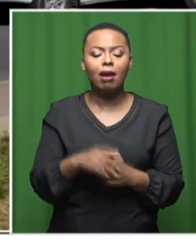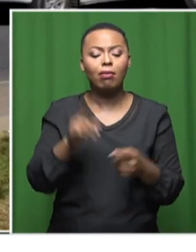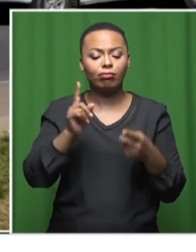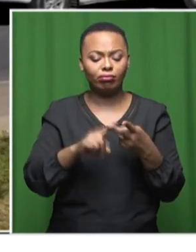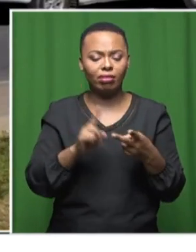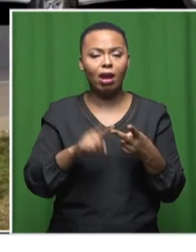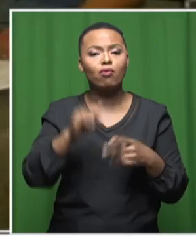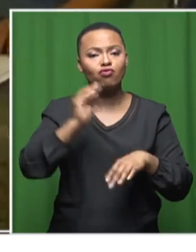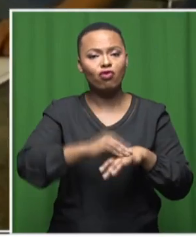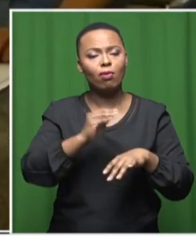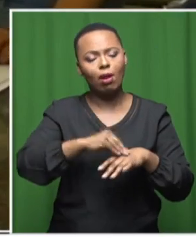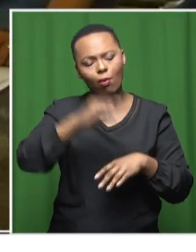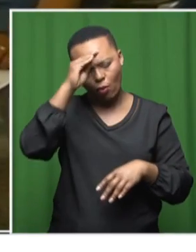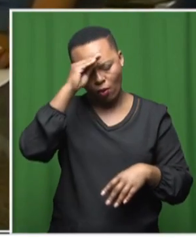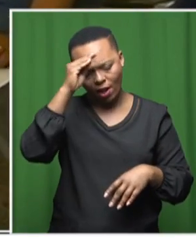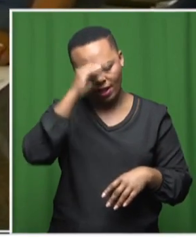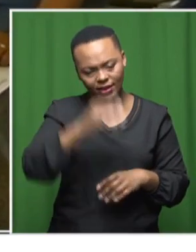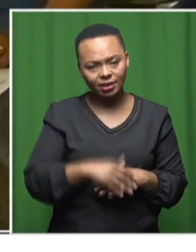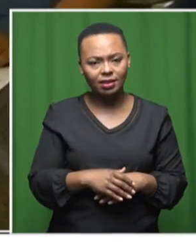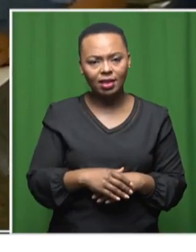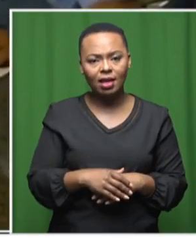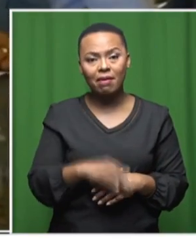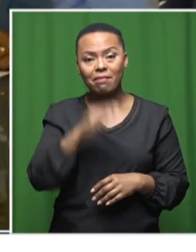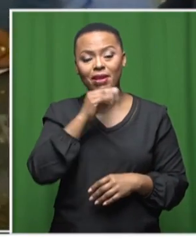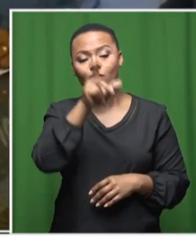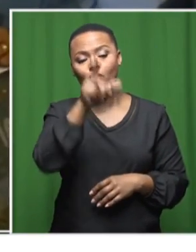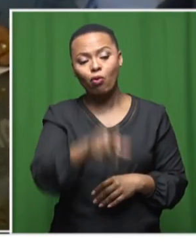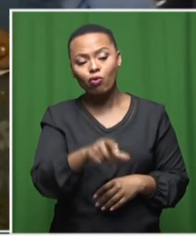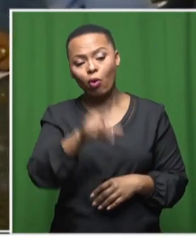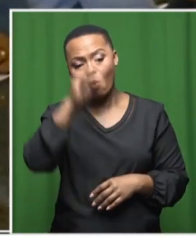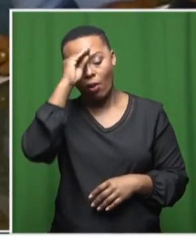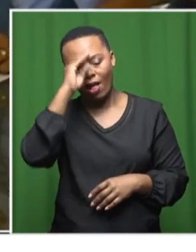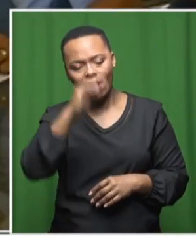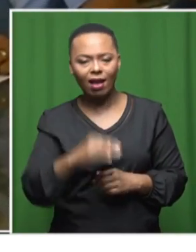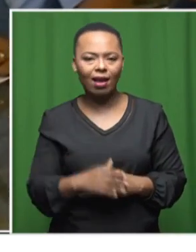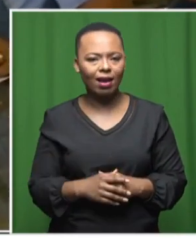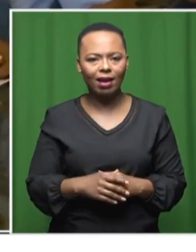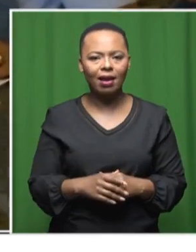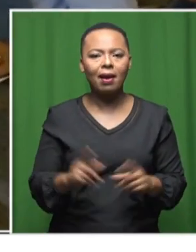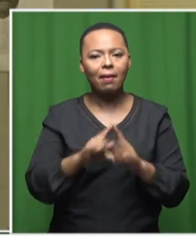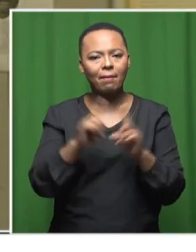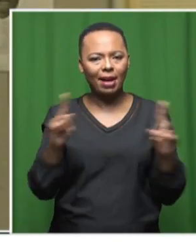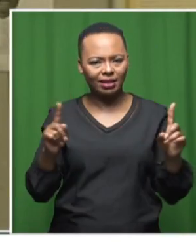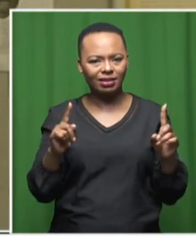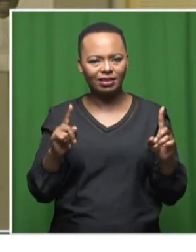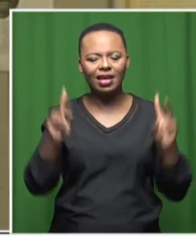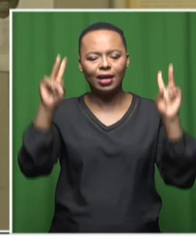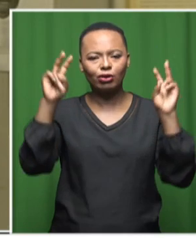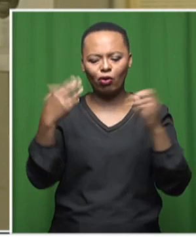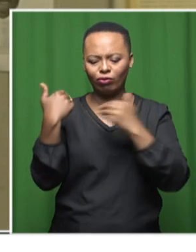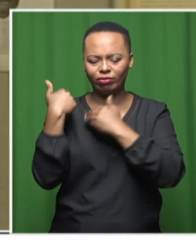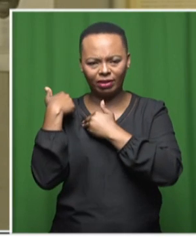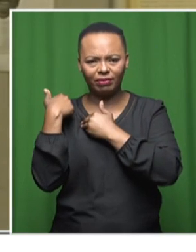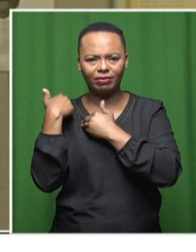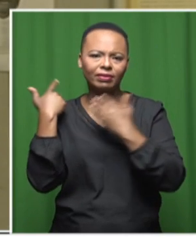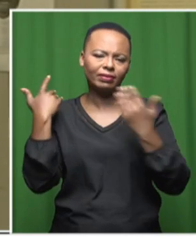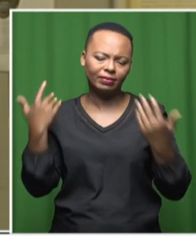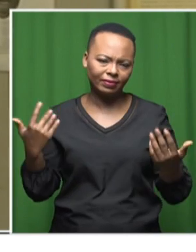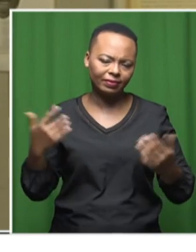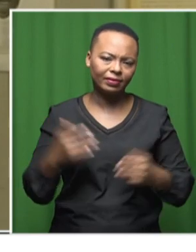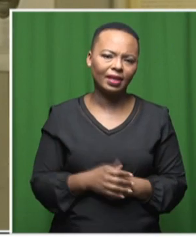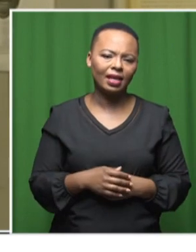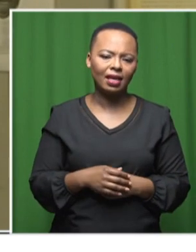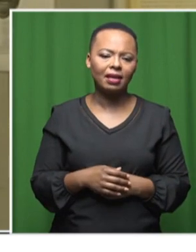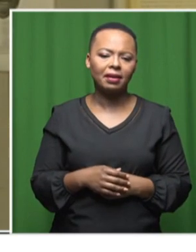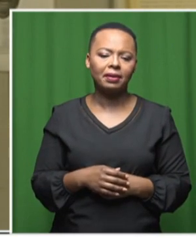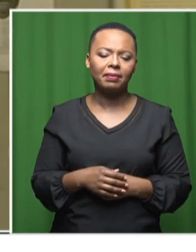only policing by the police, but policing of the security services, ourselves and everybody